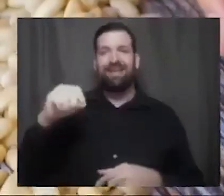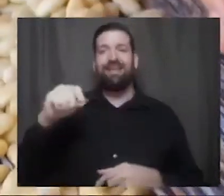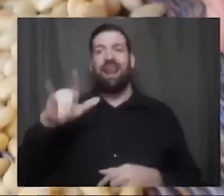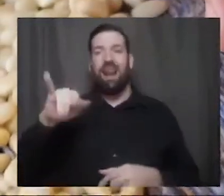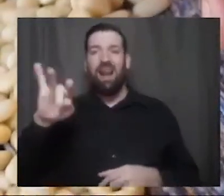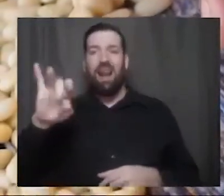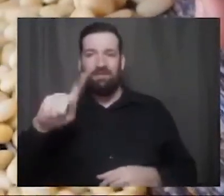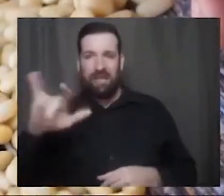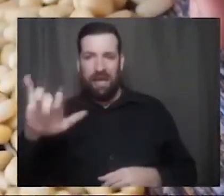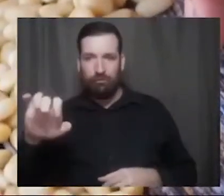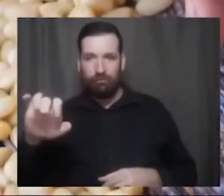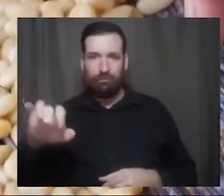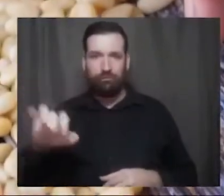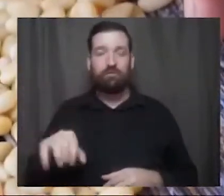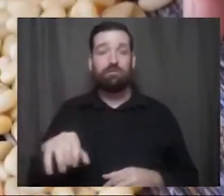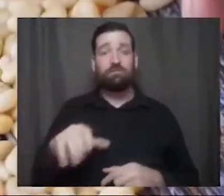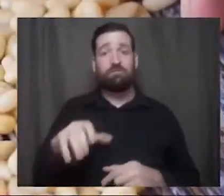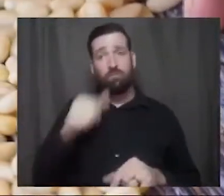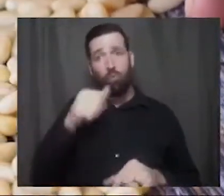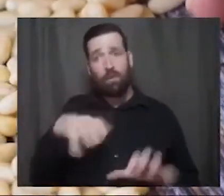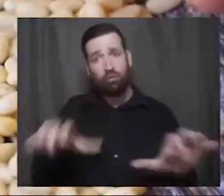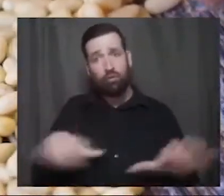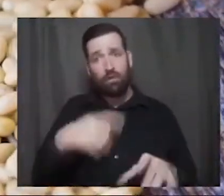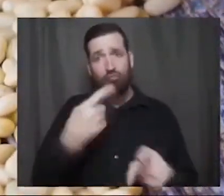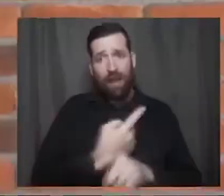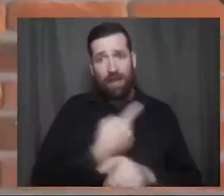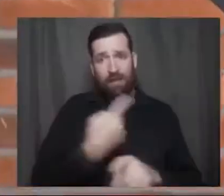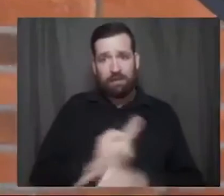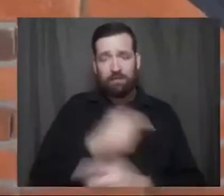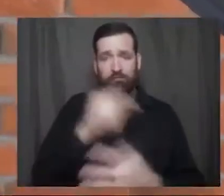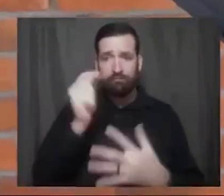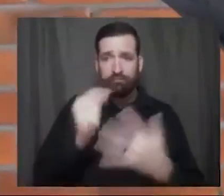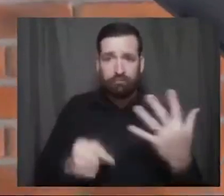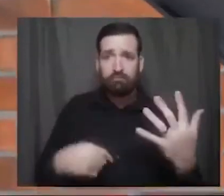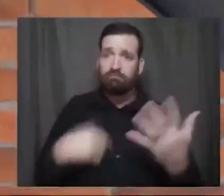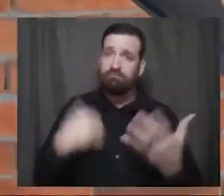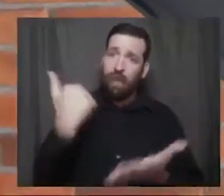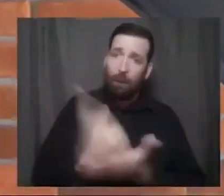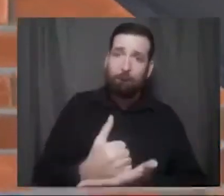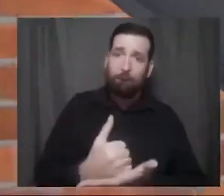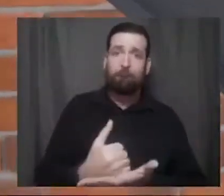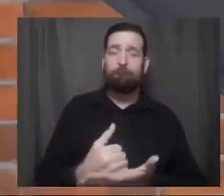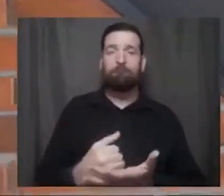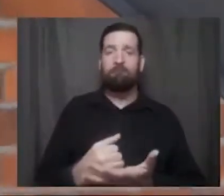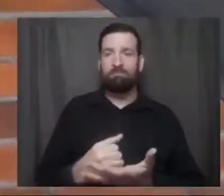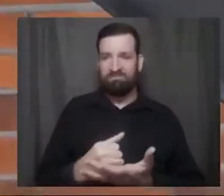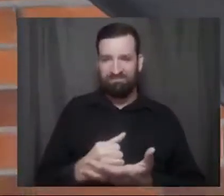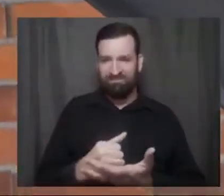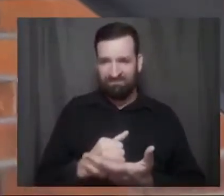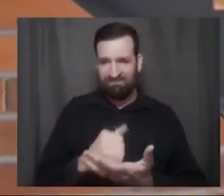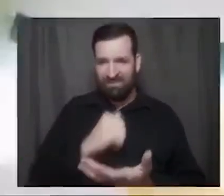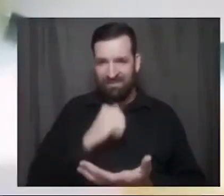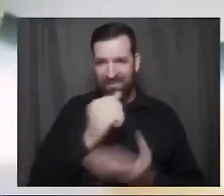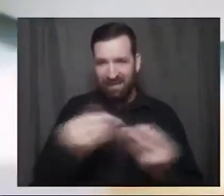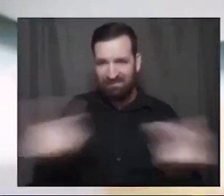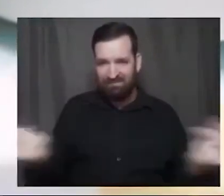are doing the right thing, which is great, and it's helping, but it's not completely stopping it. If